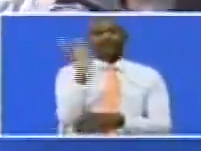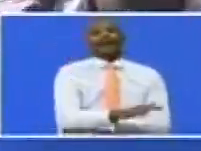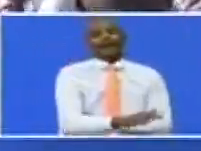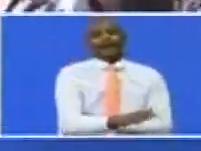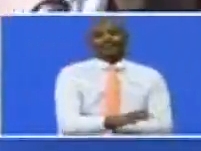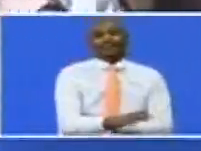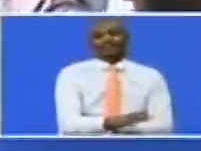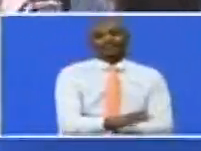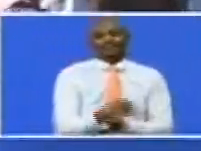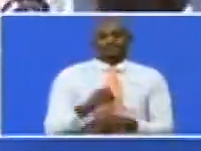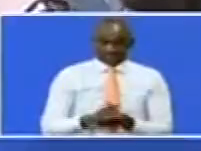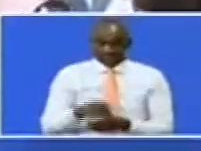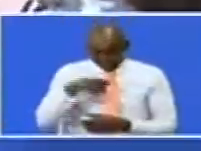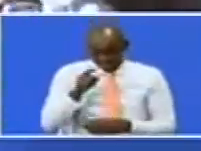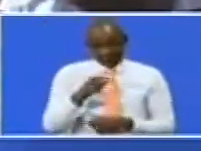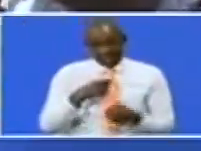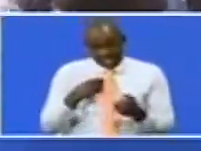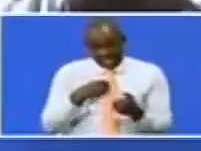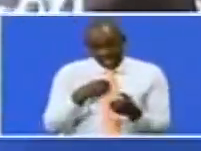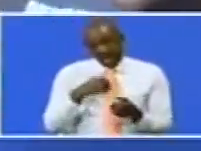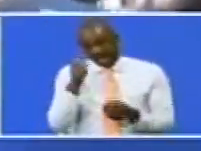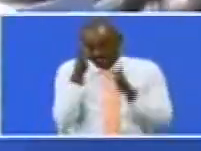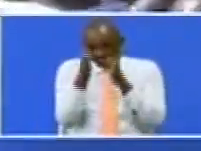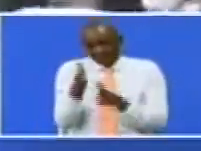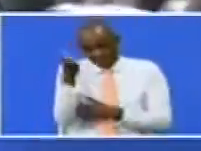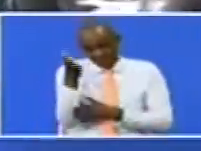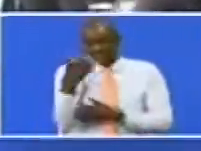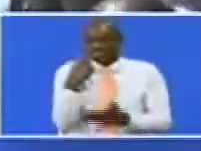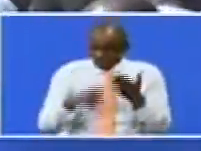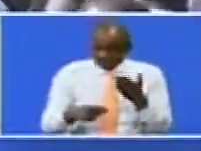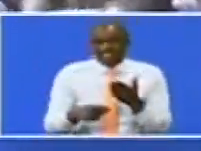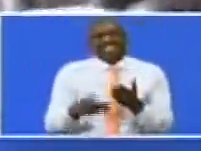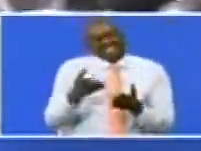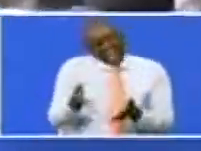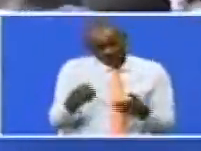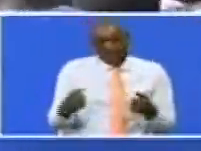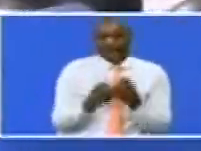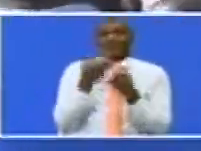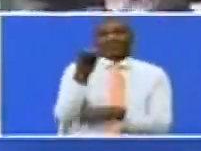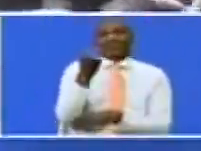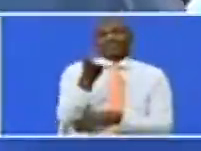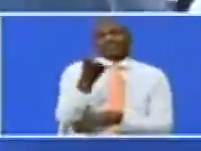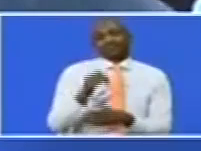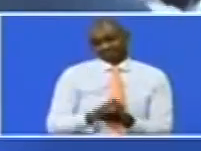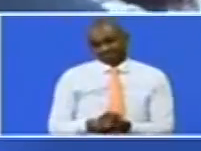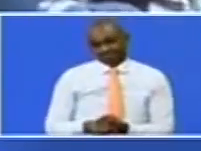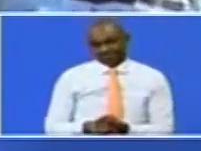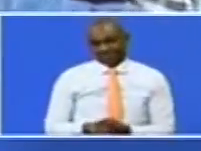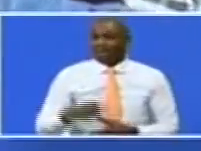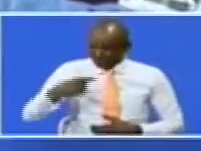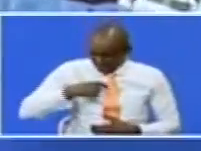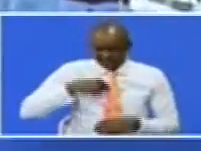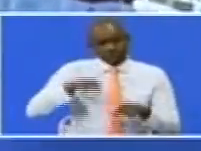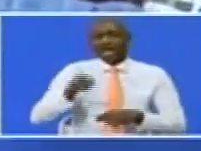Central Firearms Bureau as Mvita lawmaker Abdulswamad Sharif Nassir became the latest casualty in the thickening plot. Mimi